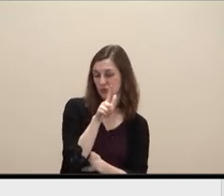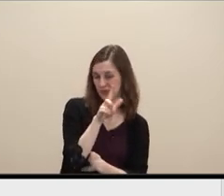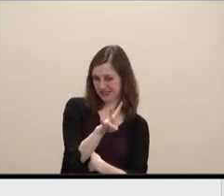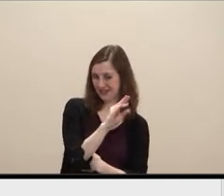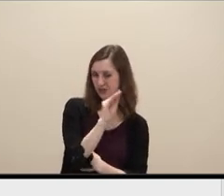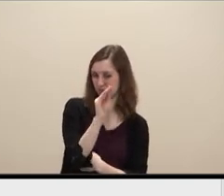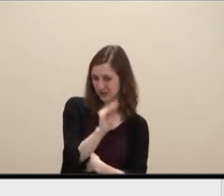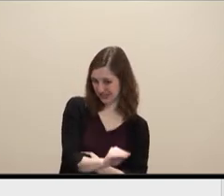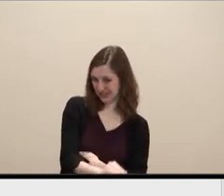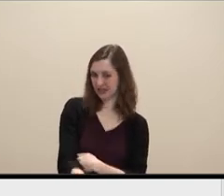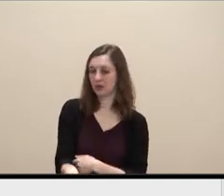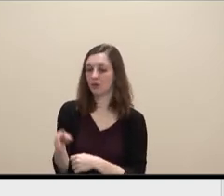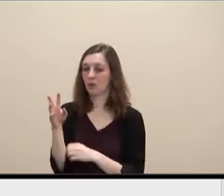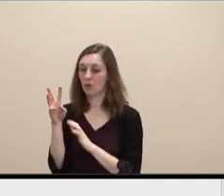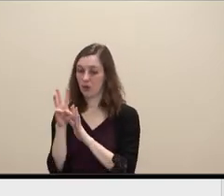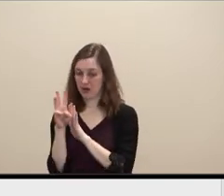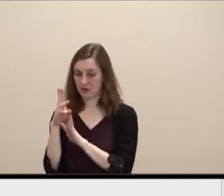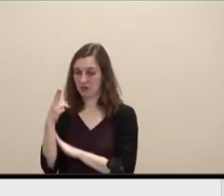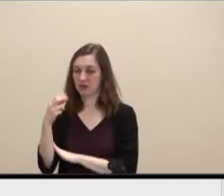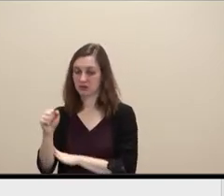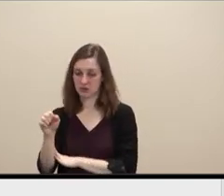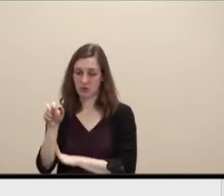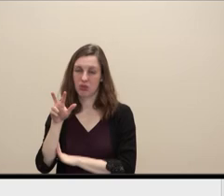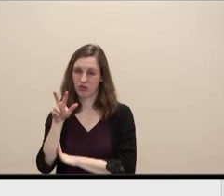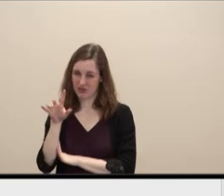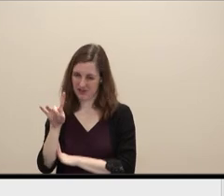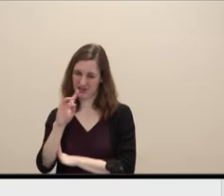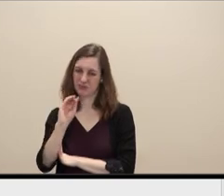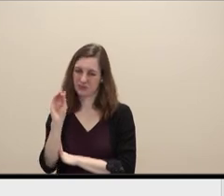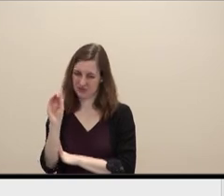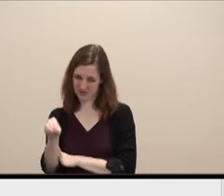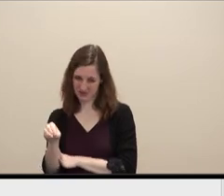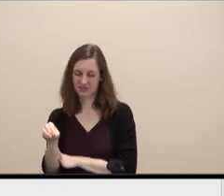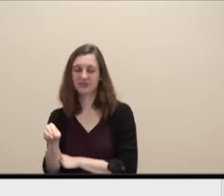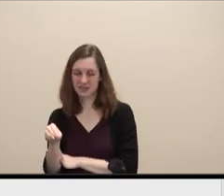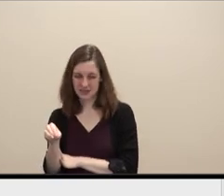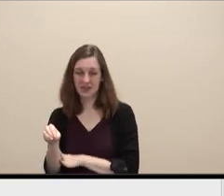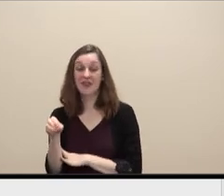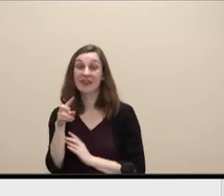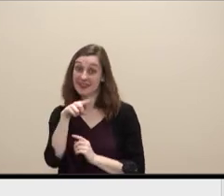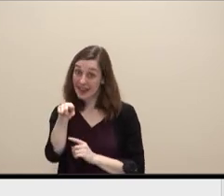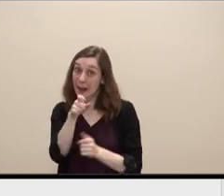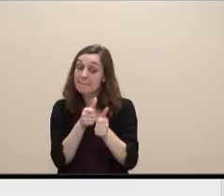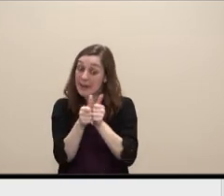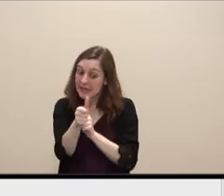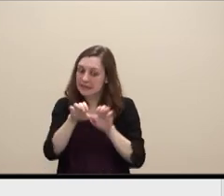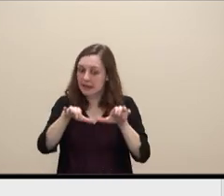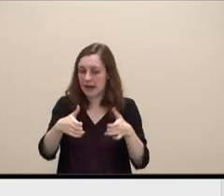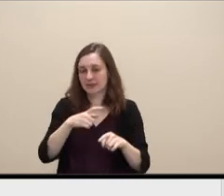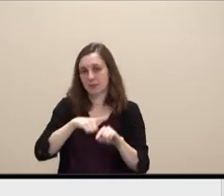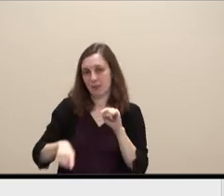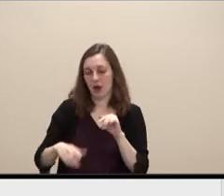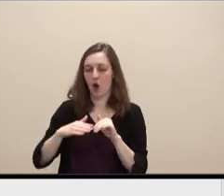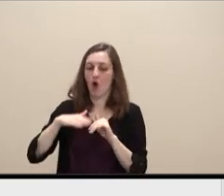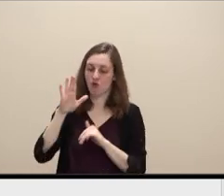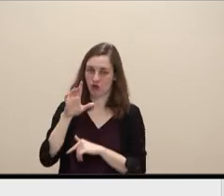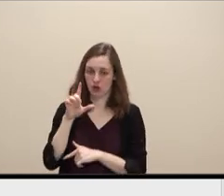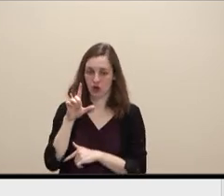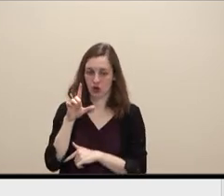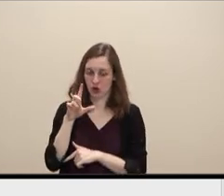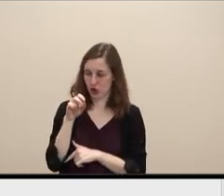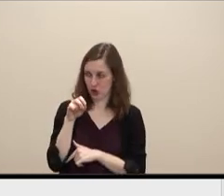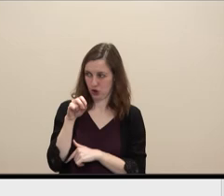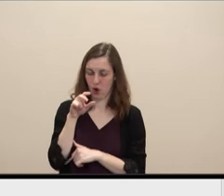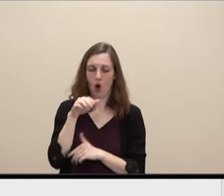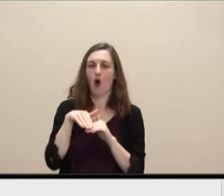38. The kids passed the class, but had more than 20 absences in the fall semester. Those who are behind grade level